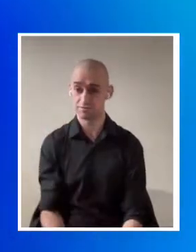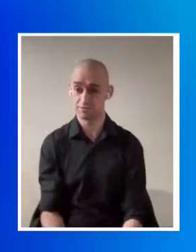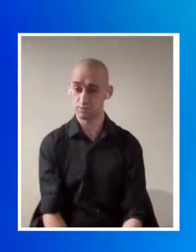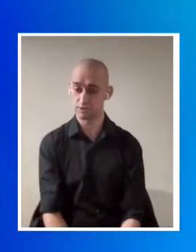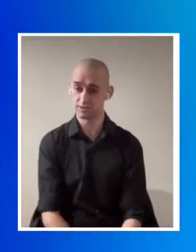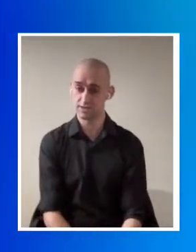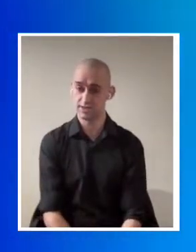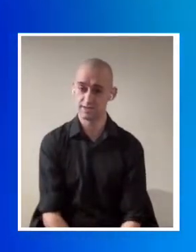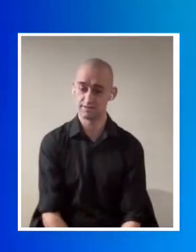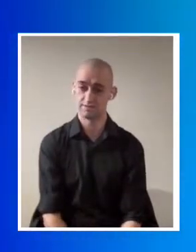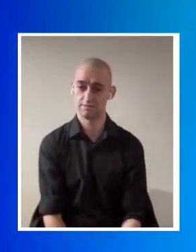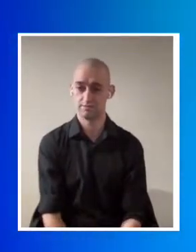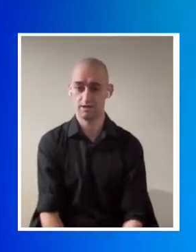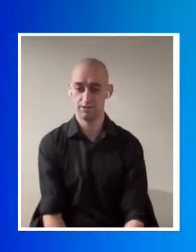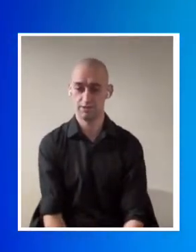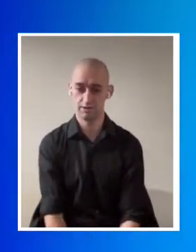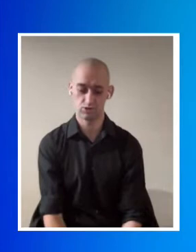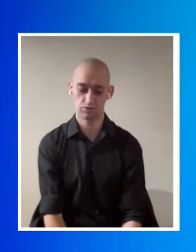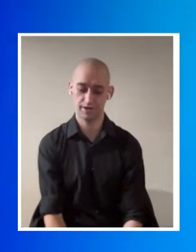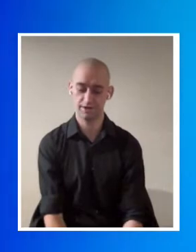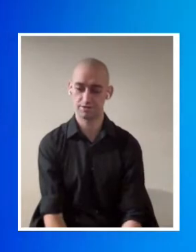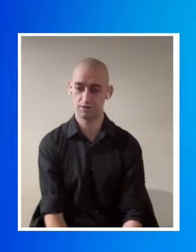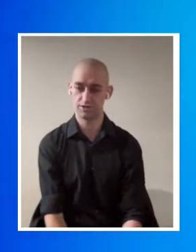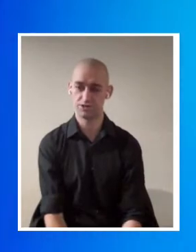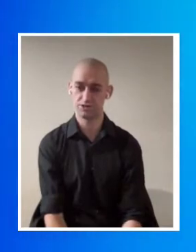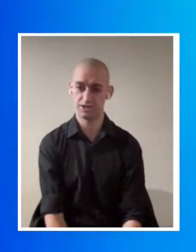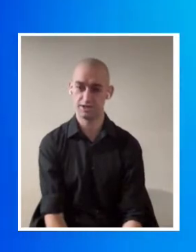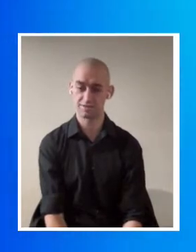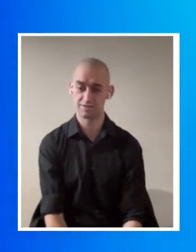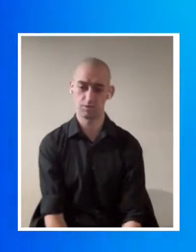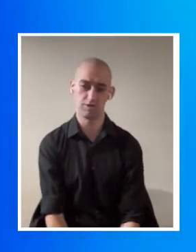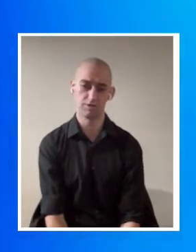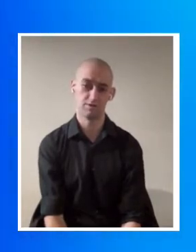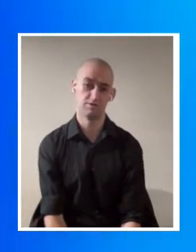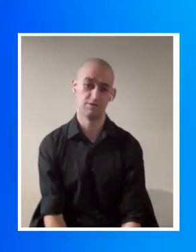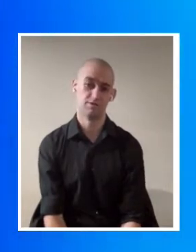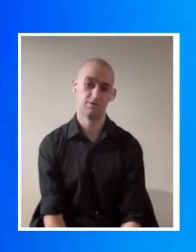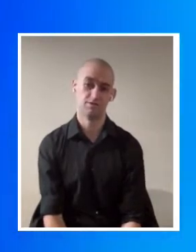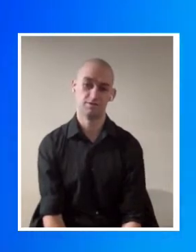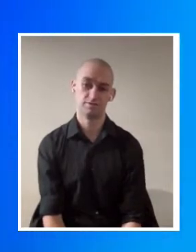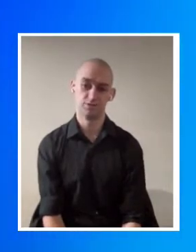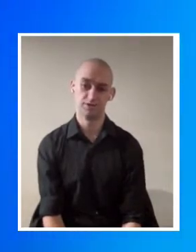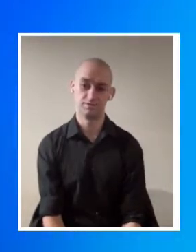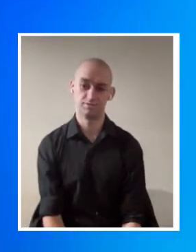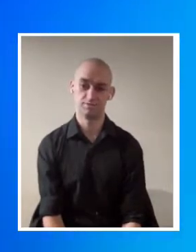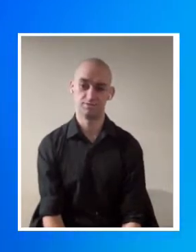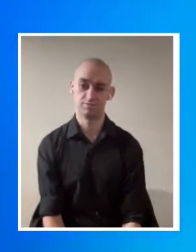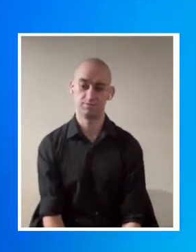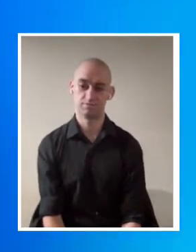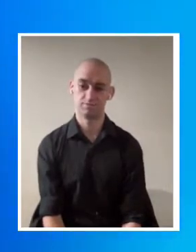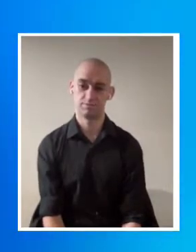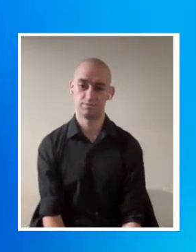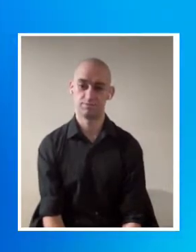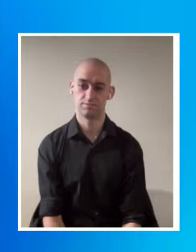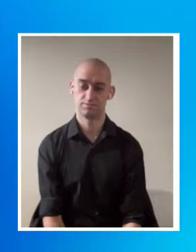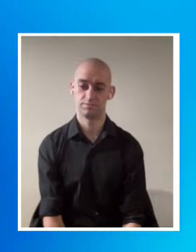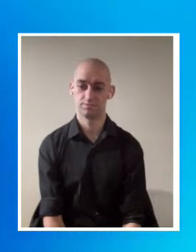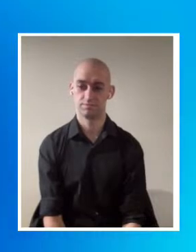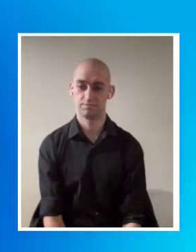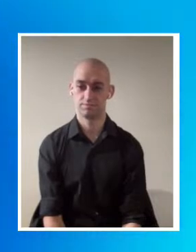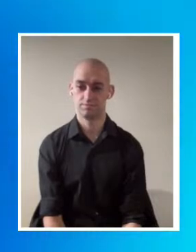right. Which one of these is not a program that the LACDA applies for?